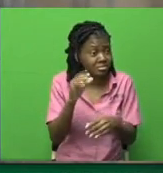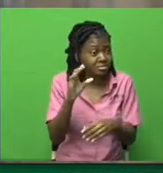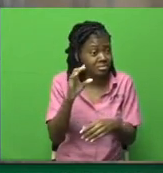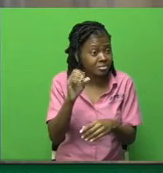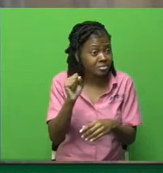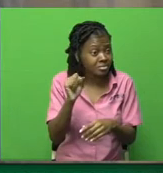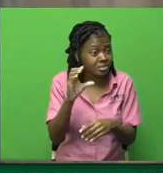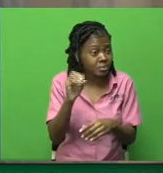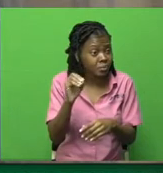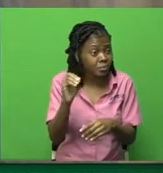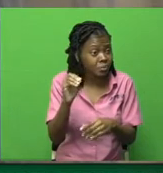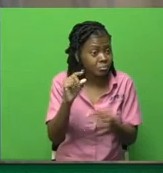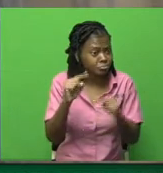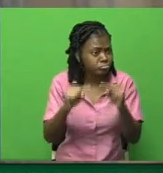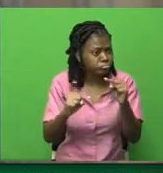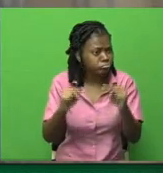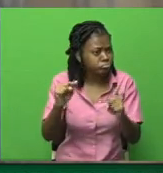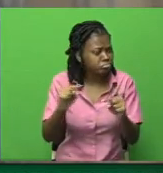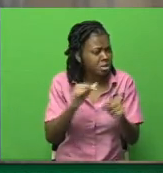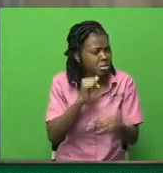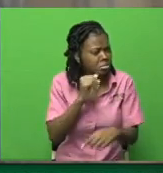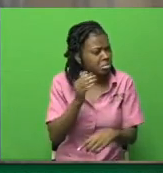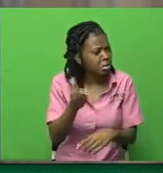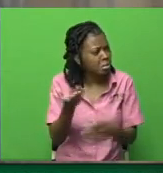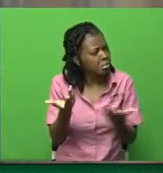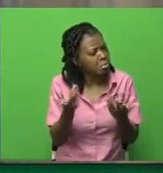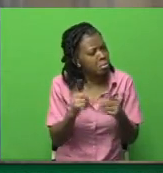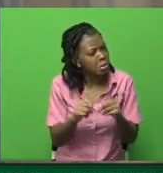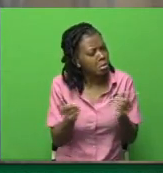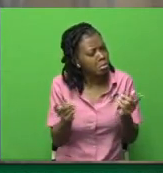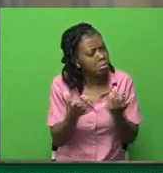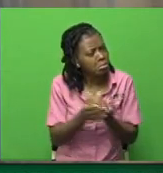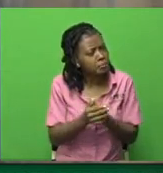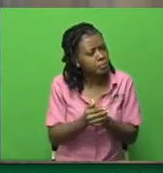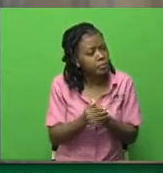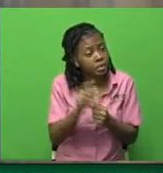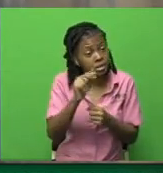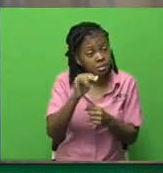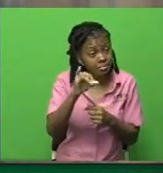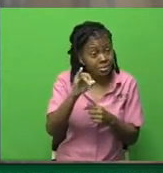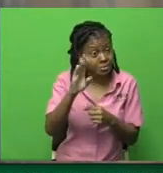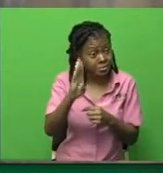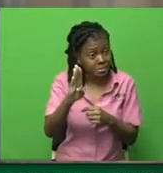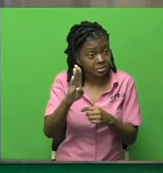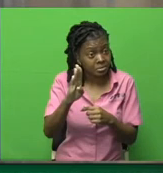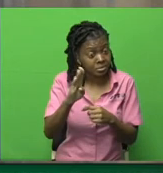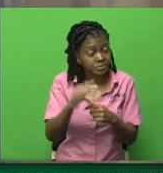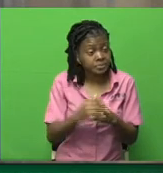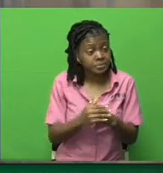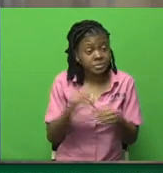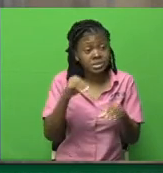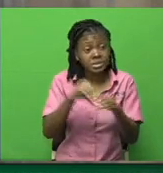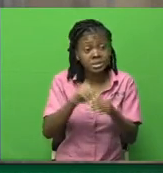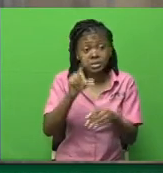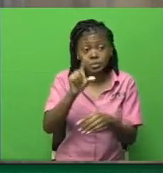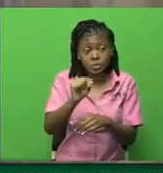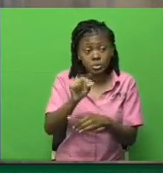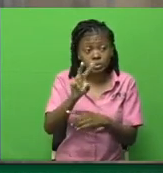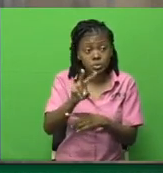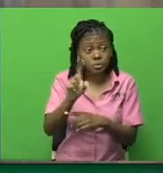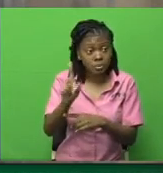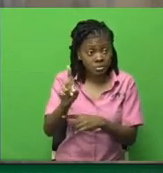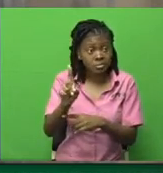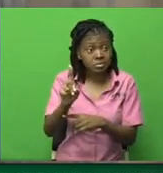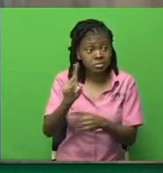unemployment levels interestingly the nib in 22 Iman changed a method of